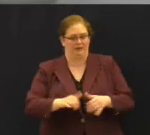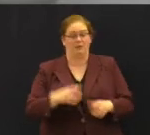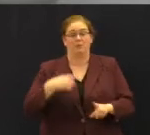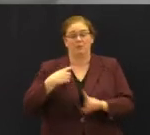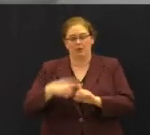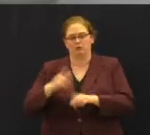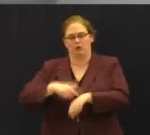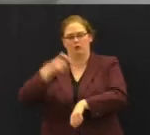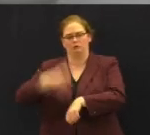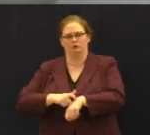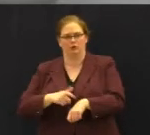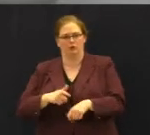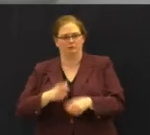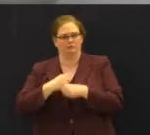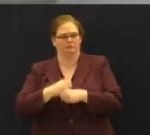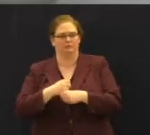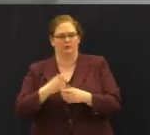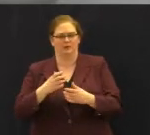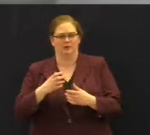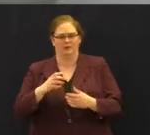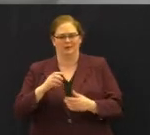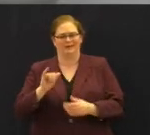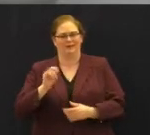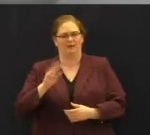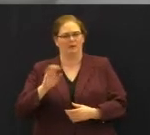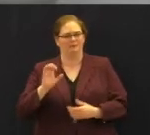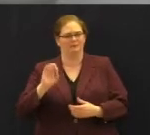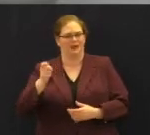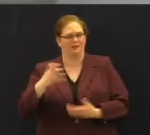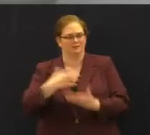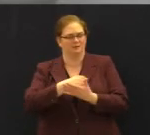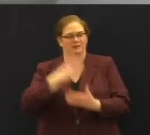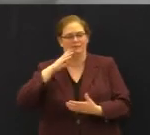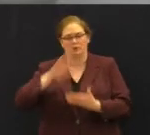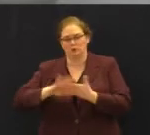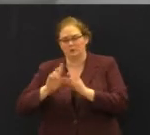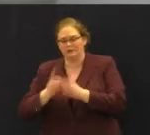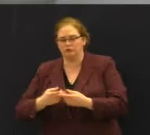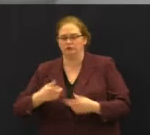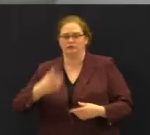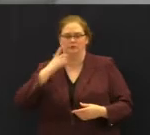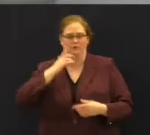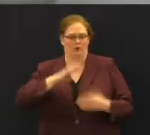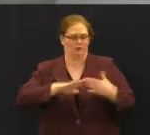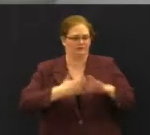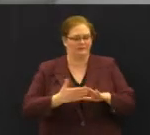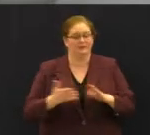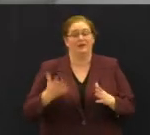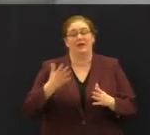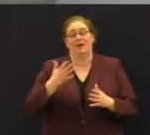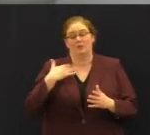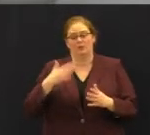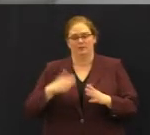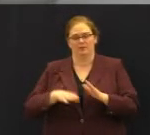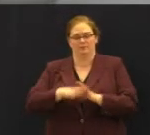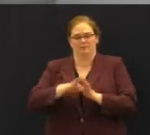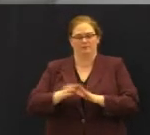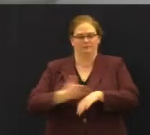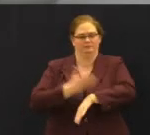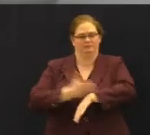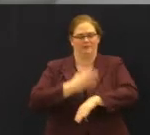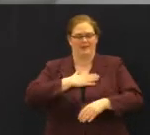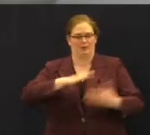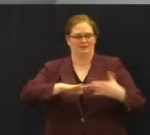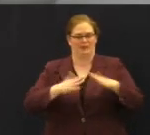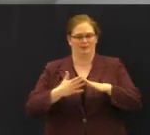creates a lot of new earned income tax revenue to both the school district and the borough. And then we've been revitalizing our downtown.